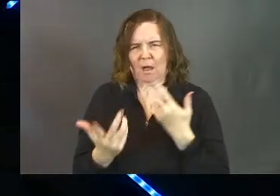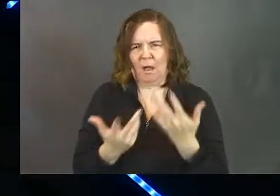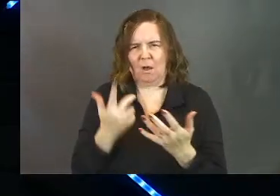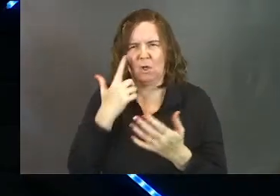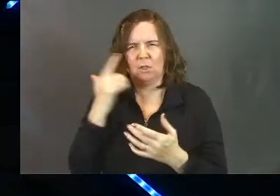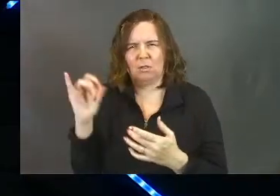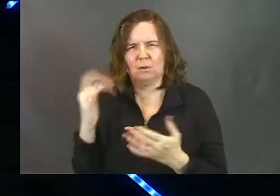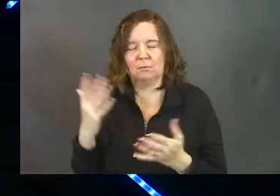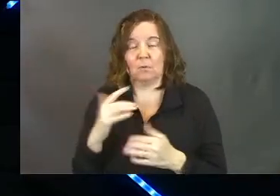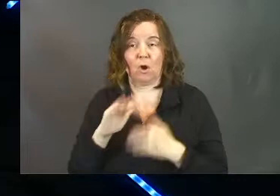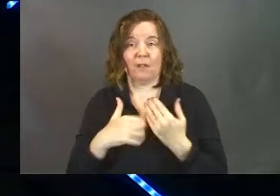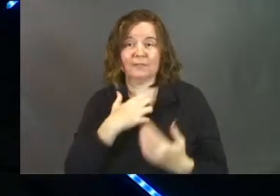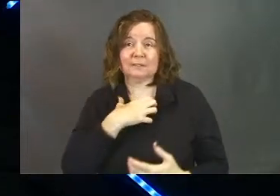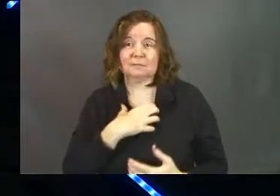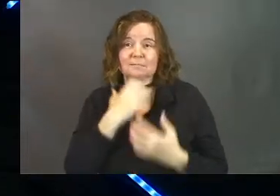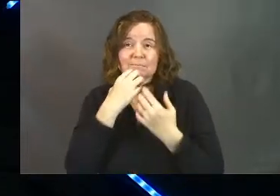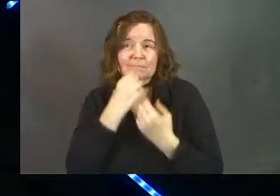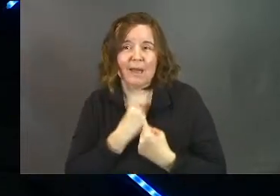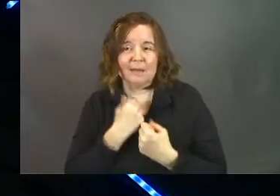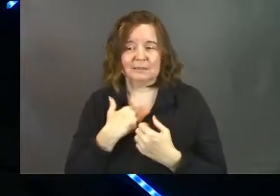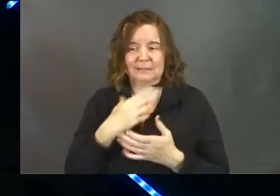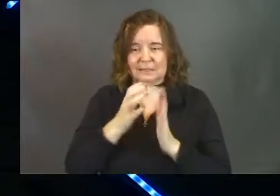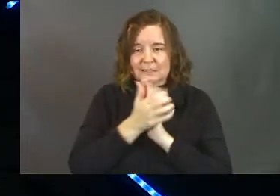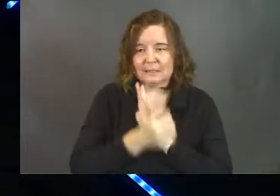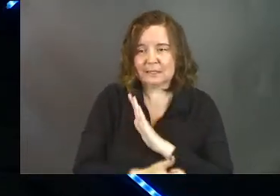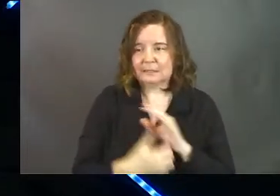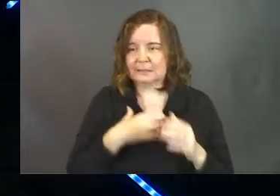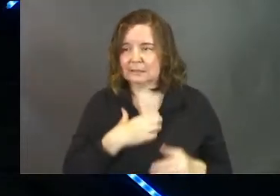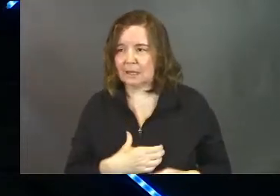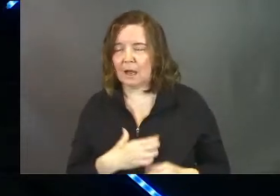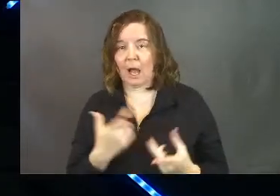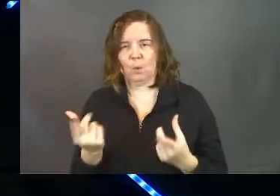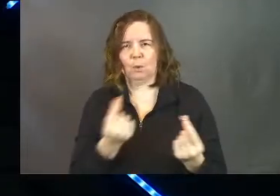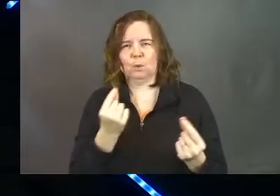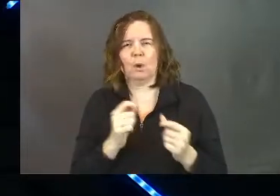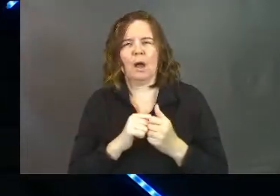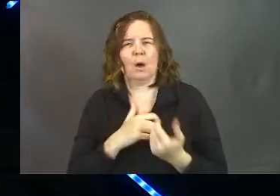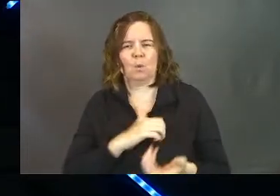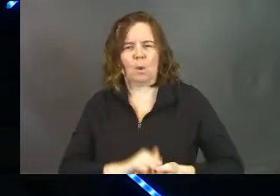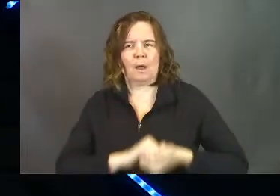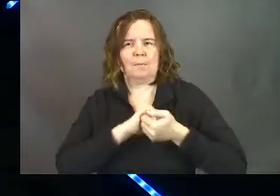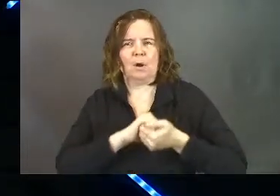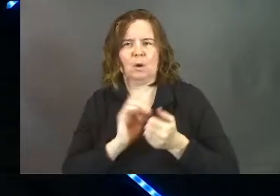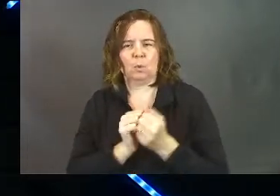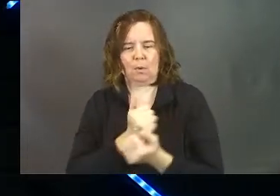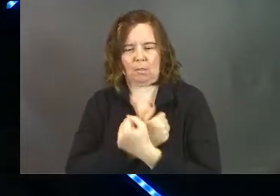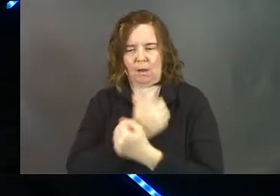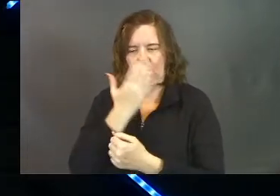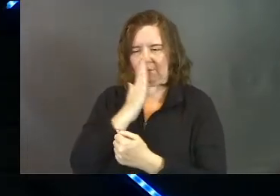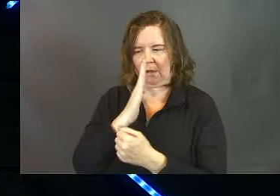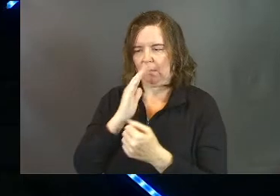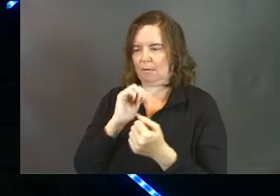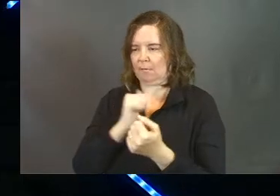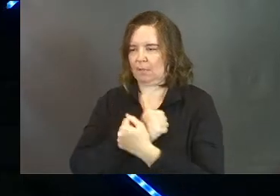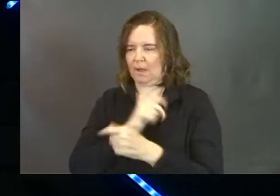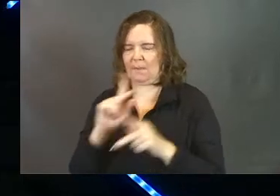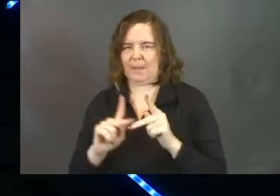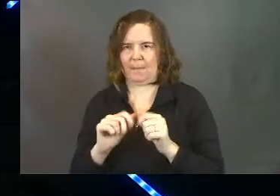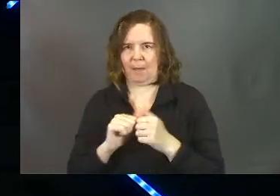have passions and all of us have skills and desires. And okay, I want to do something. How do I partner that with love God, love people? What's this all